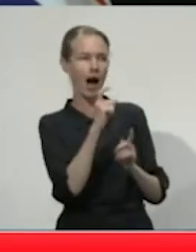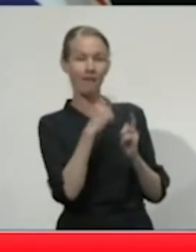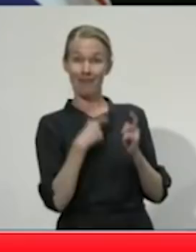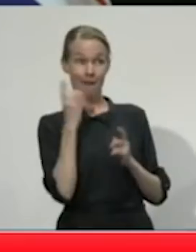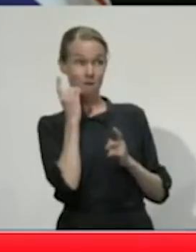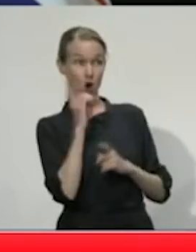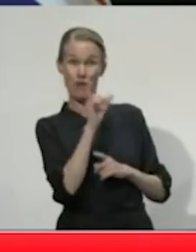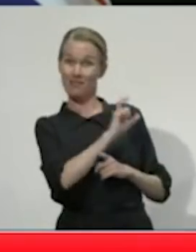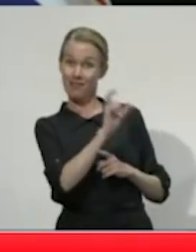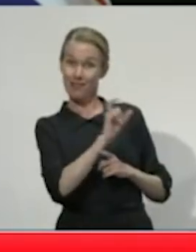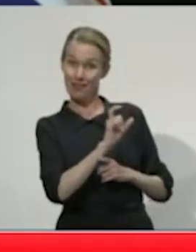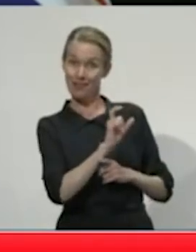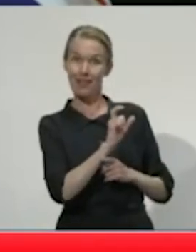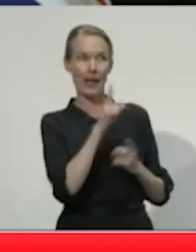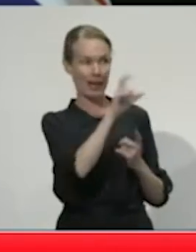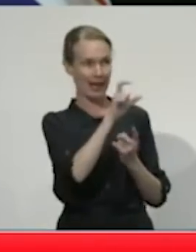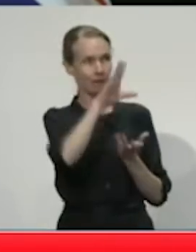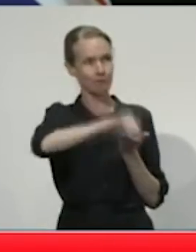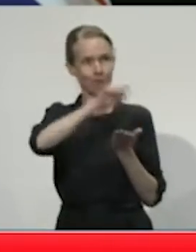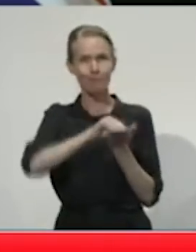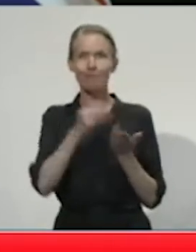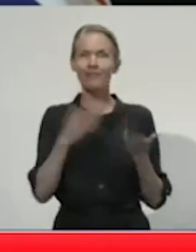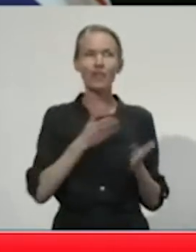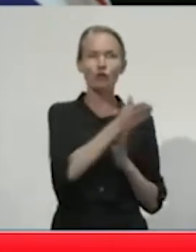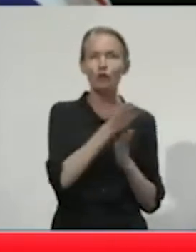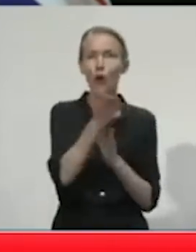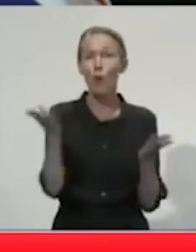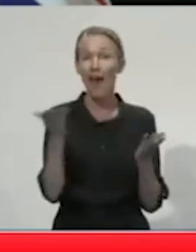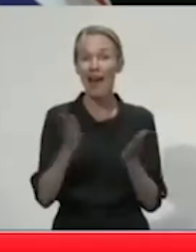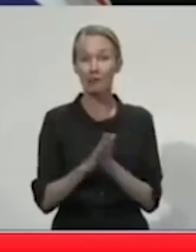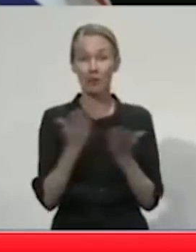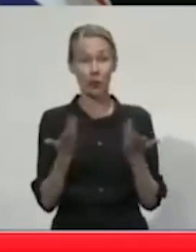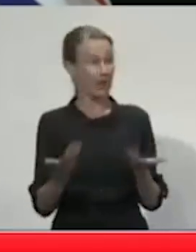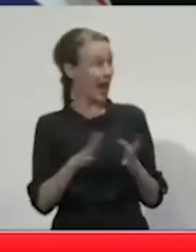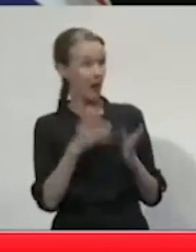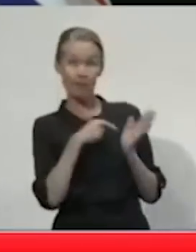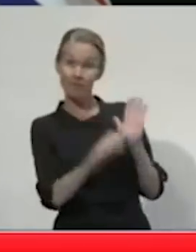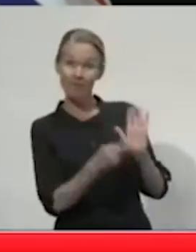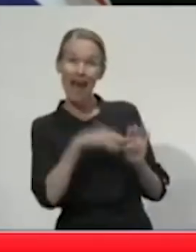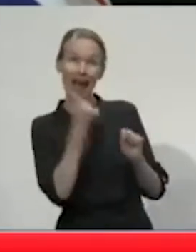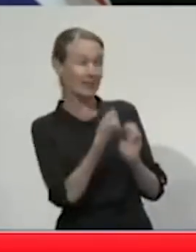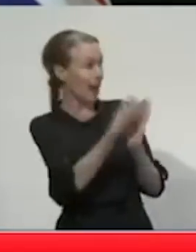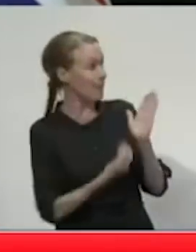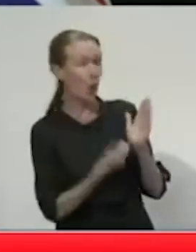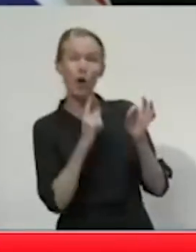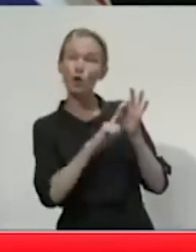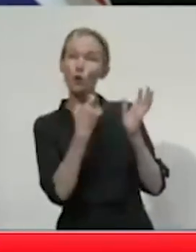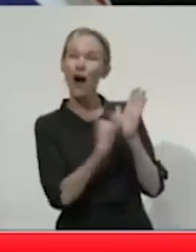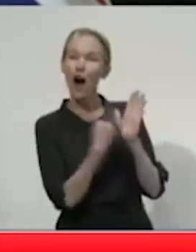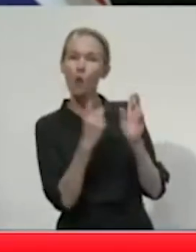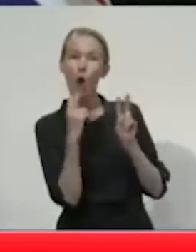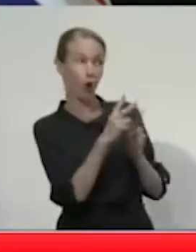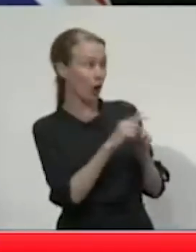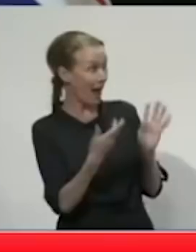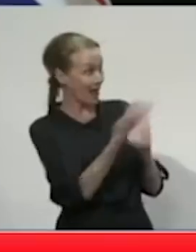number. And just so people know what a QR code looks like, I have one here. That is a QR, or quick response code. Many people